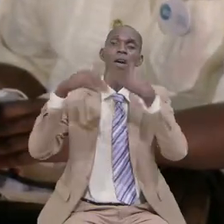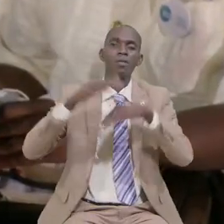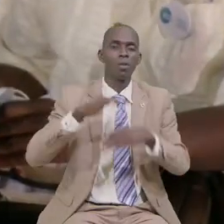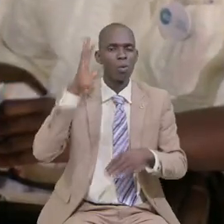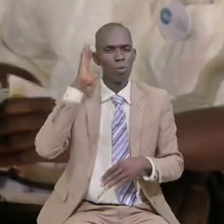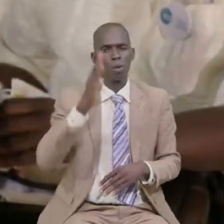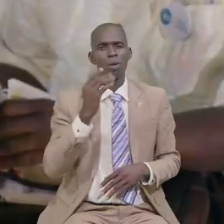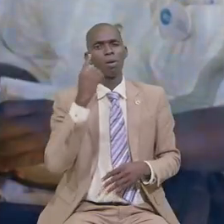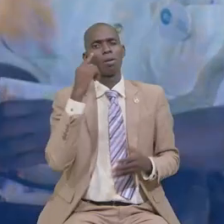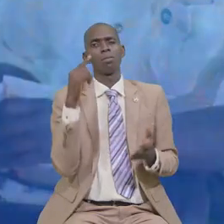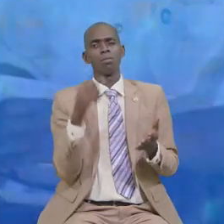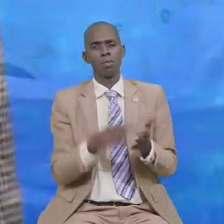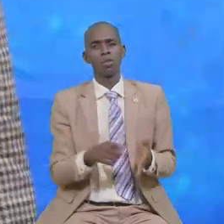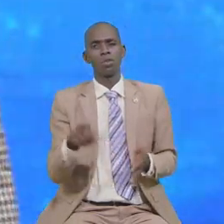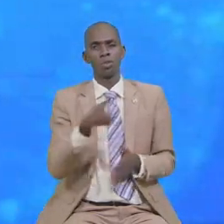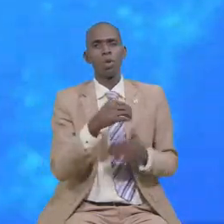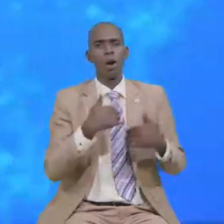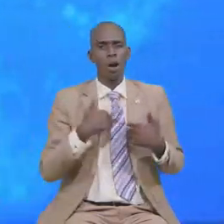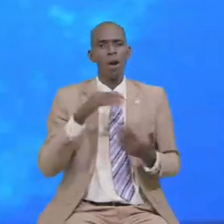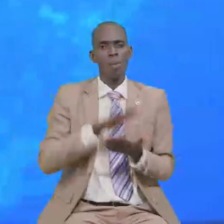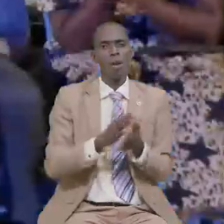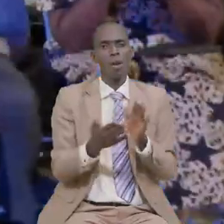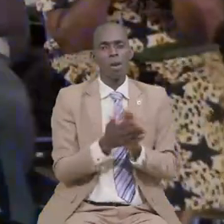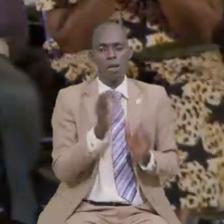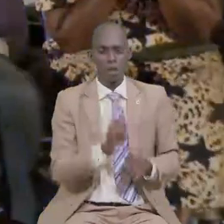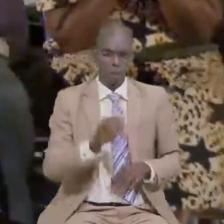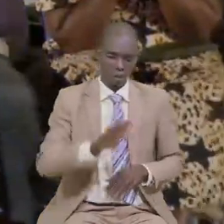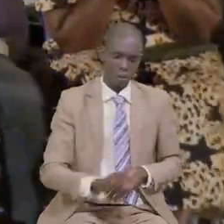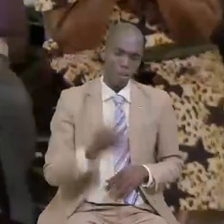have become a child of God.